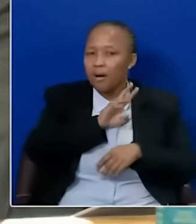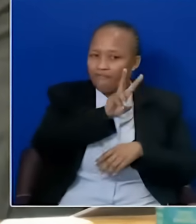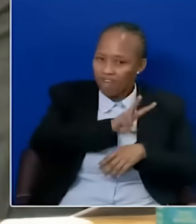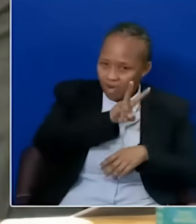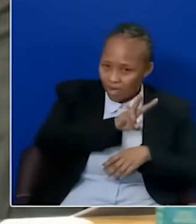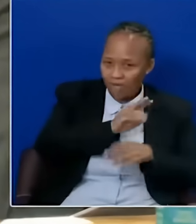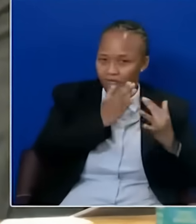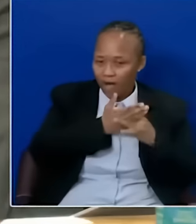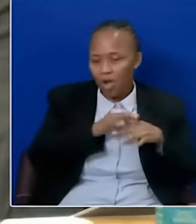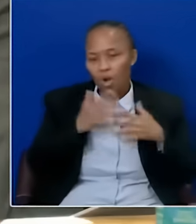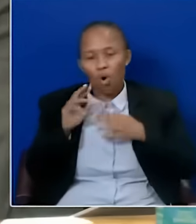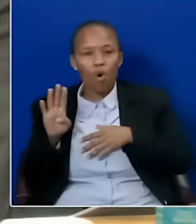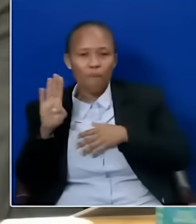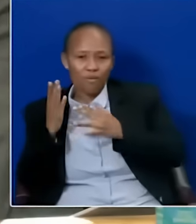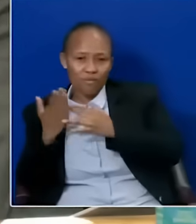And